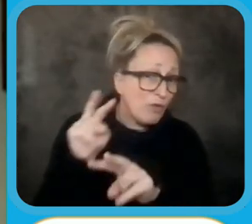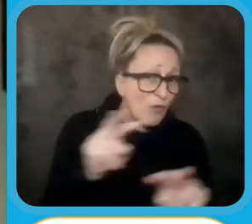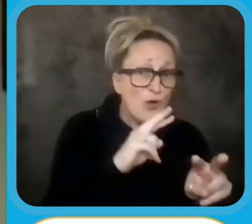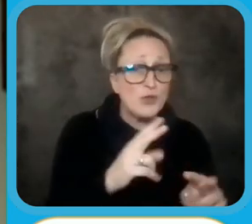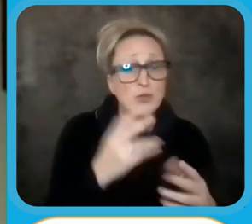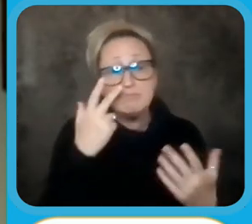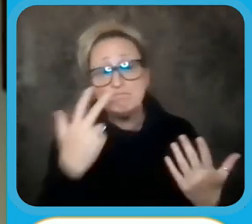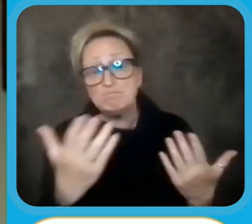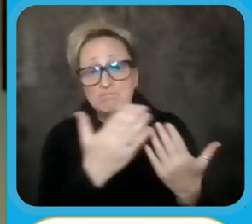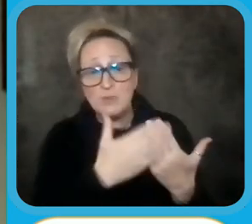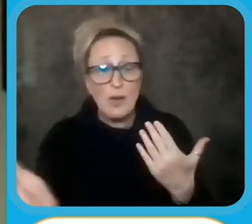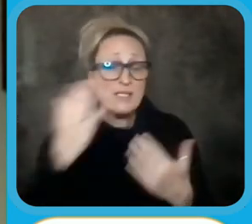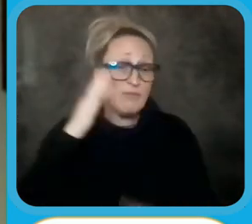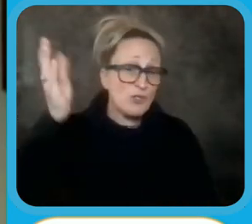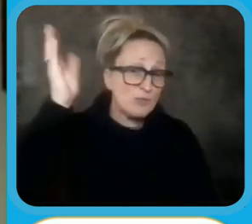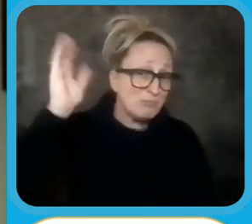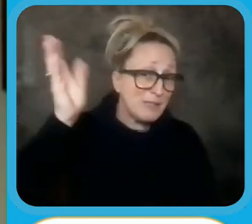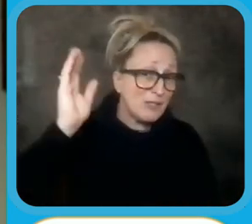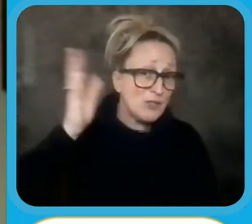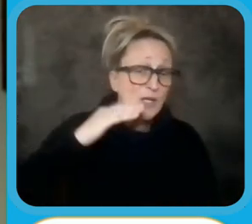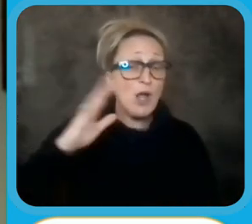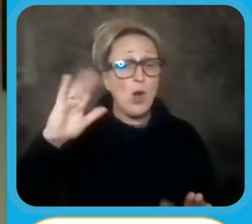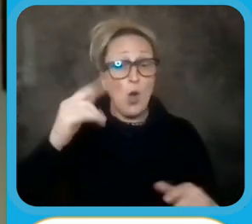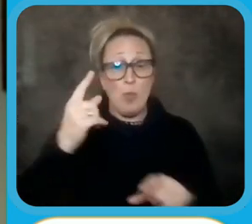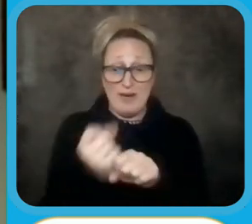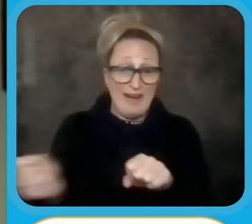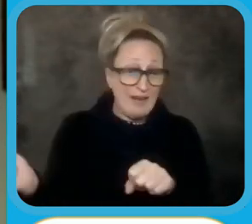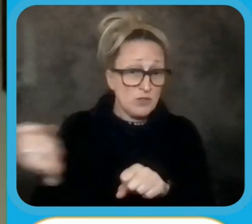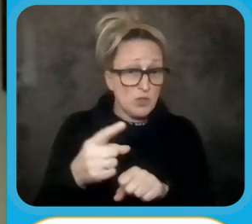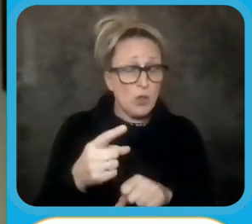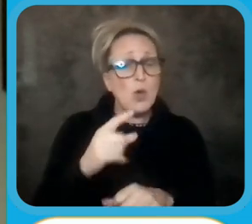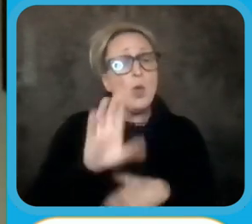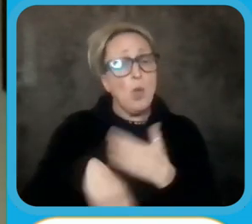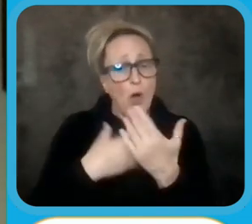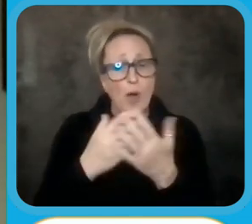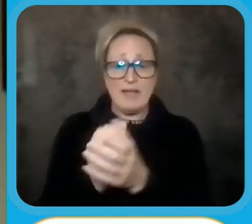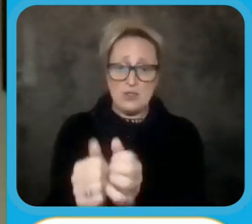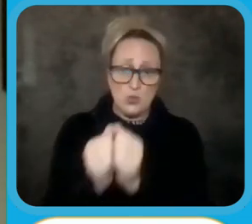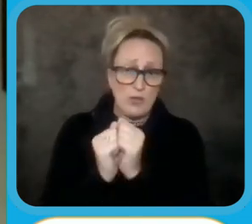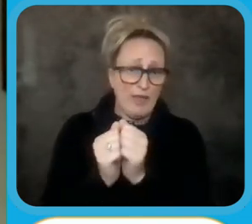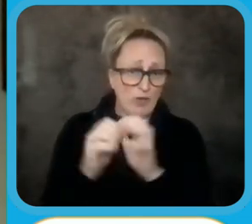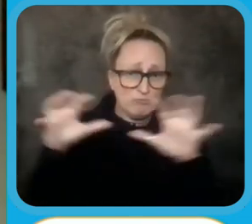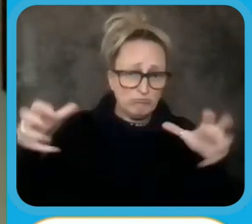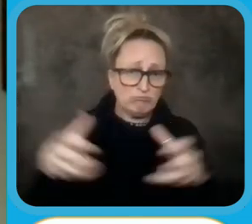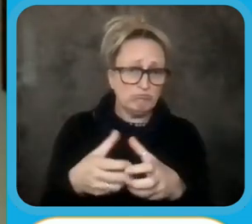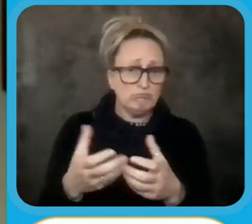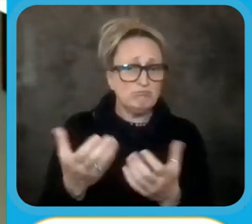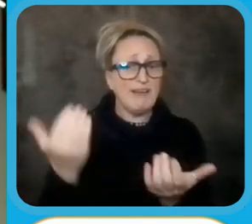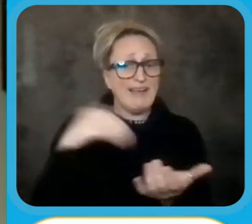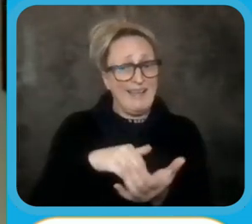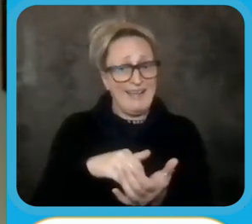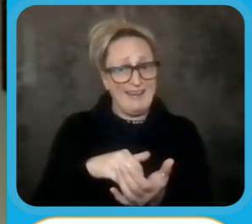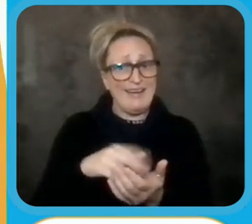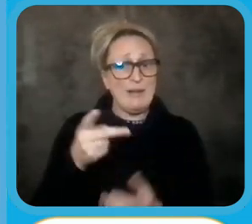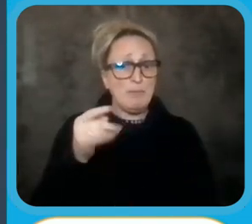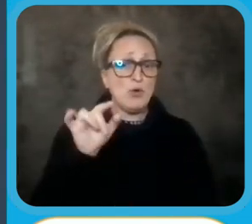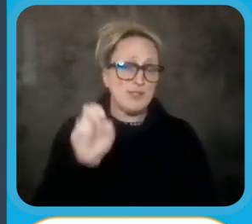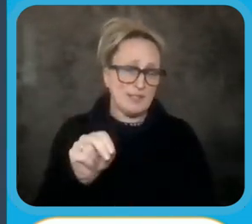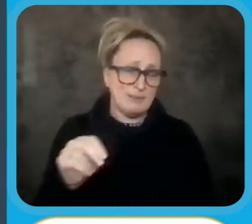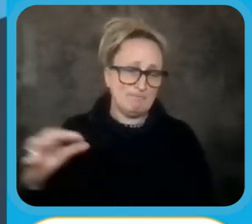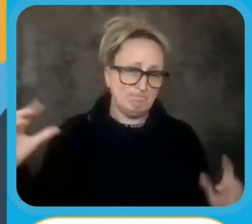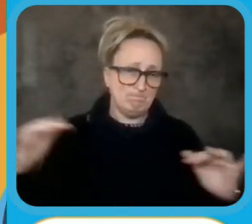rest of our speakers and hope that next year we'll all be together again in person.